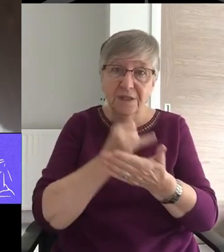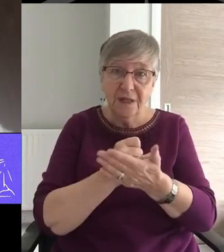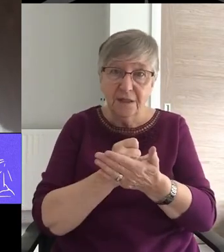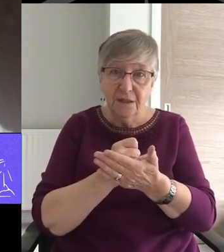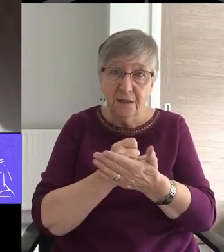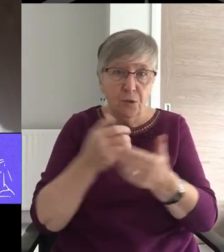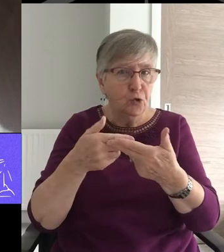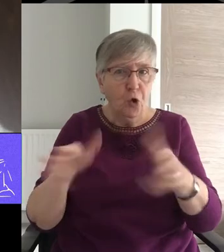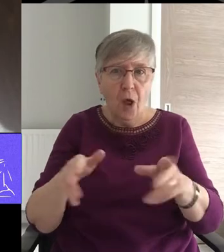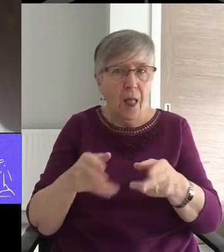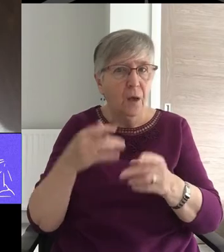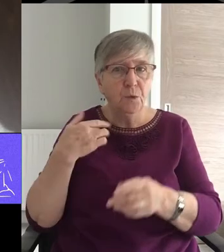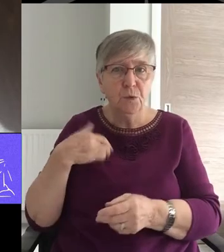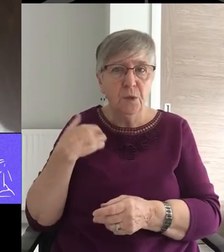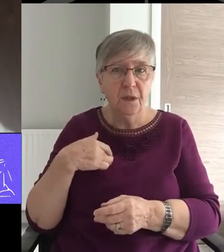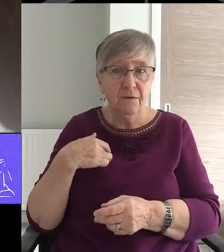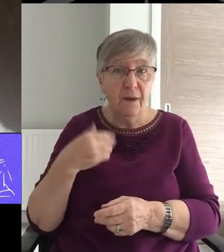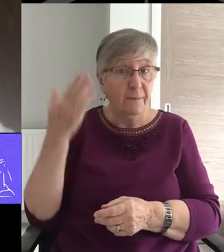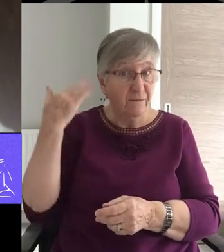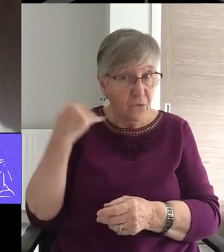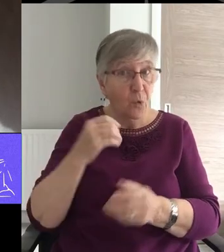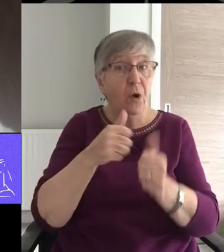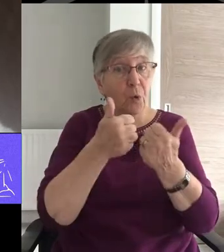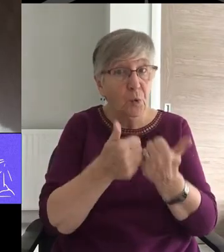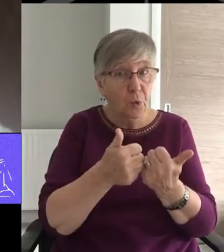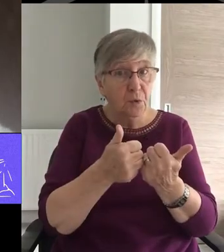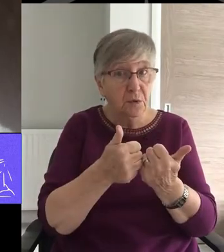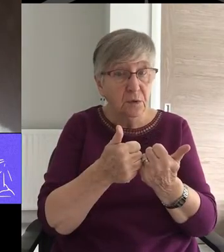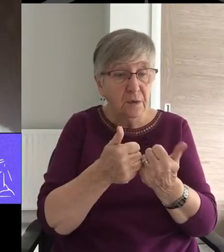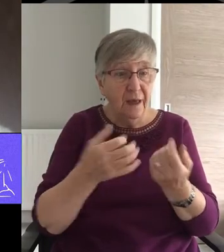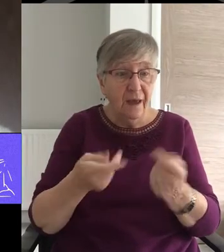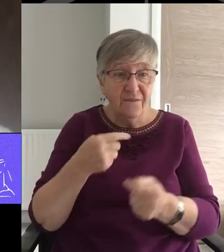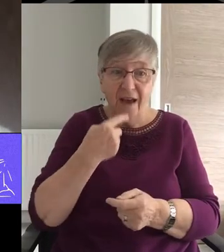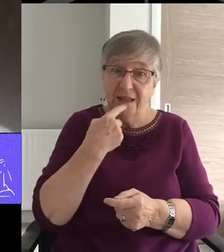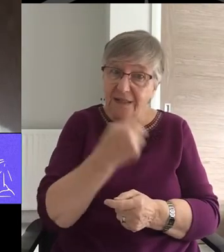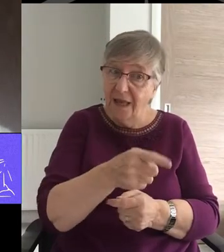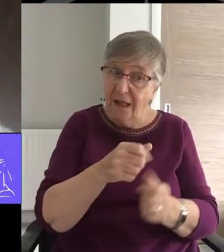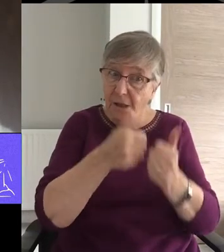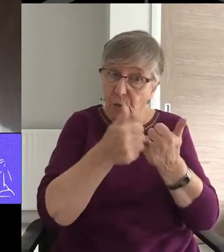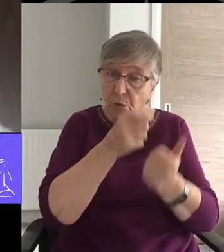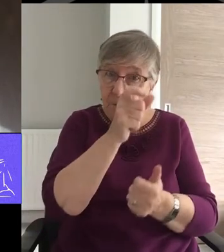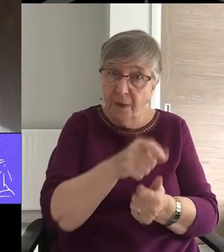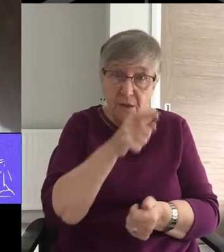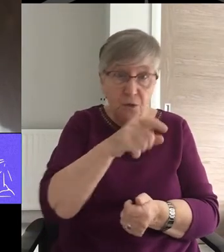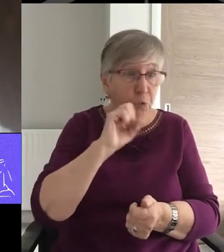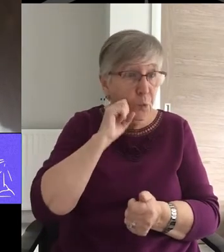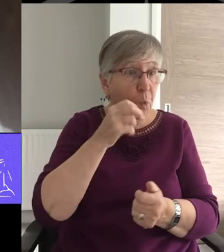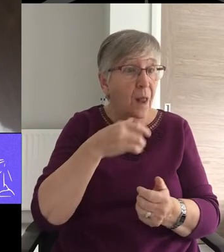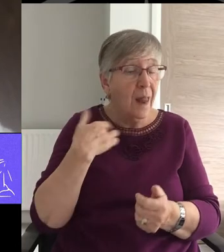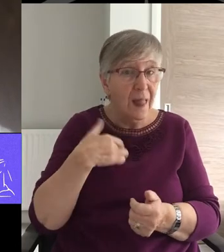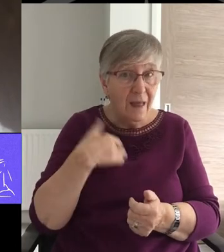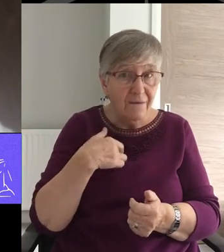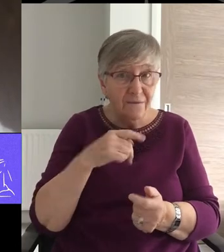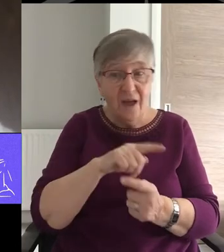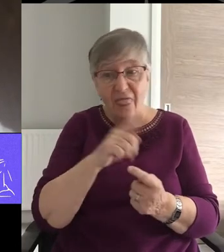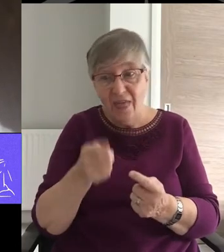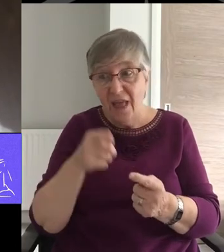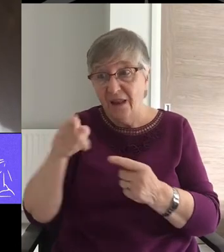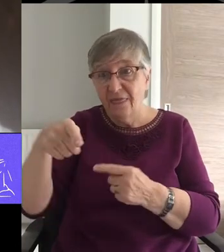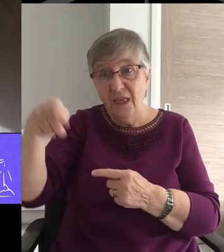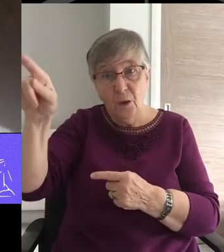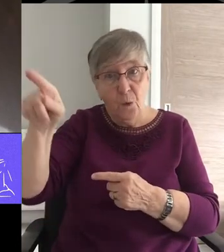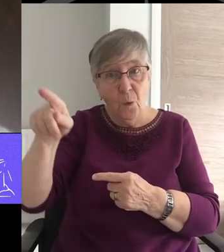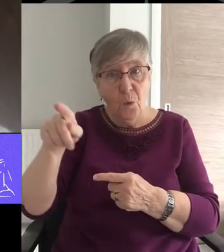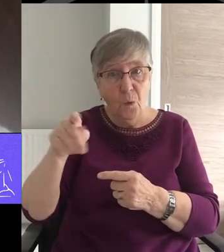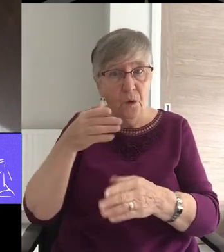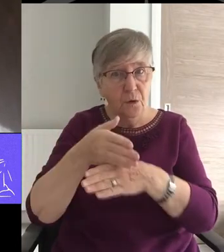formerly righteous. If I tell a righteous person that they will surely live, but then they trust in their righteousness and